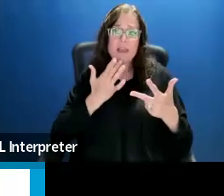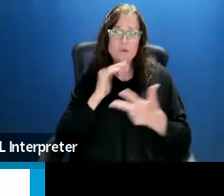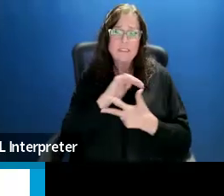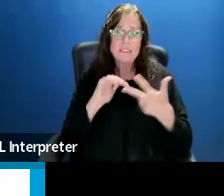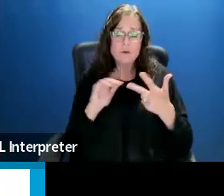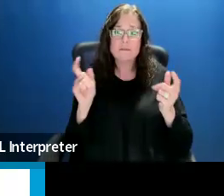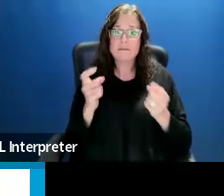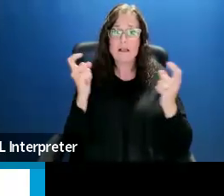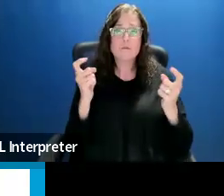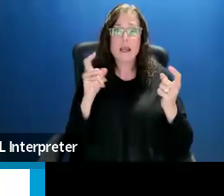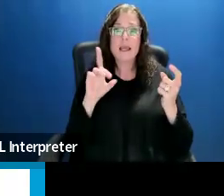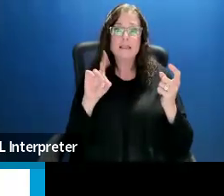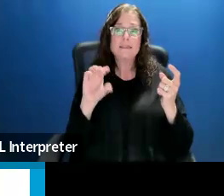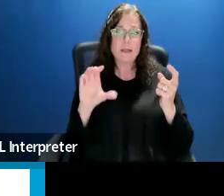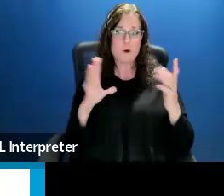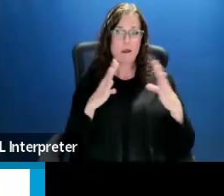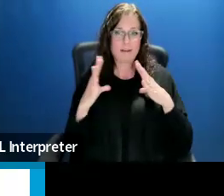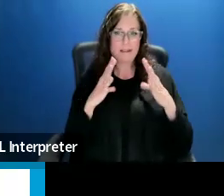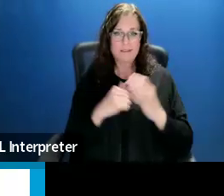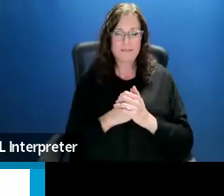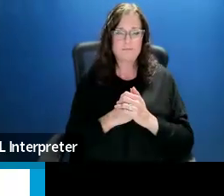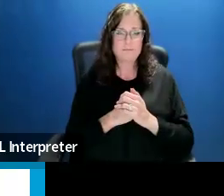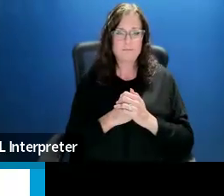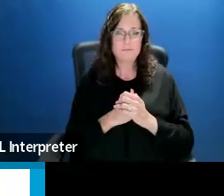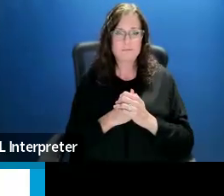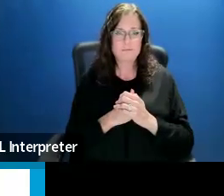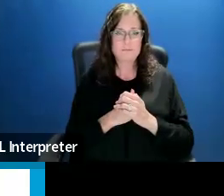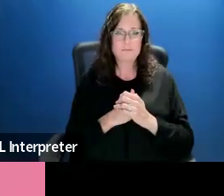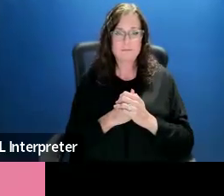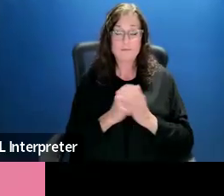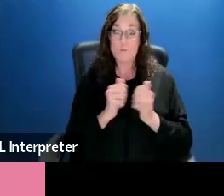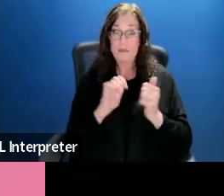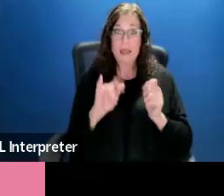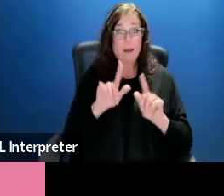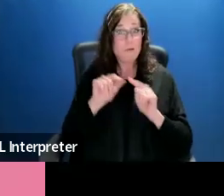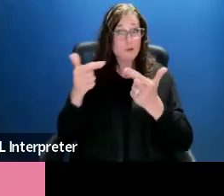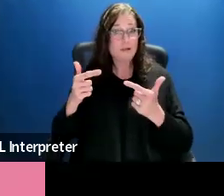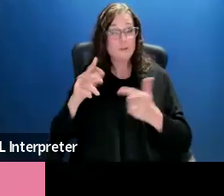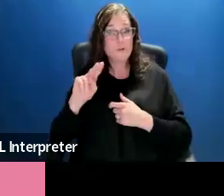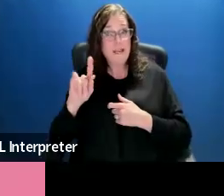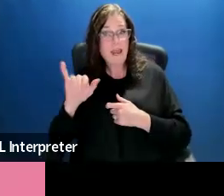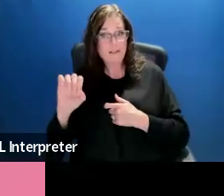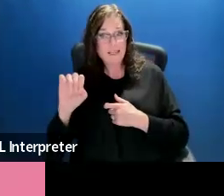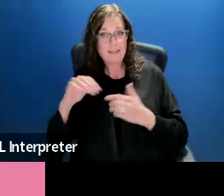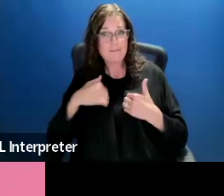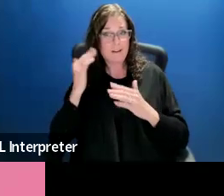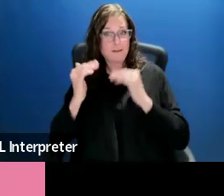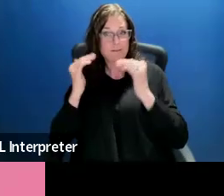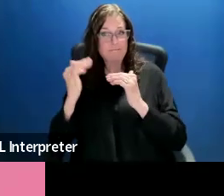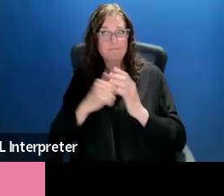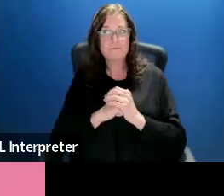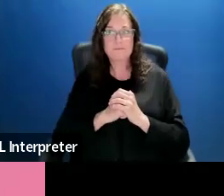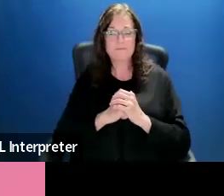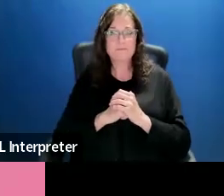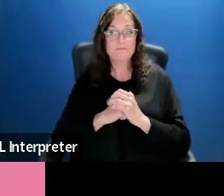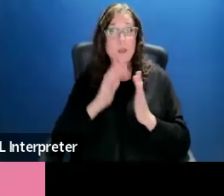series celebrating the December holidays. And with that, I'll turn it over to Natalie. And